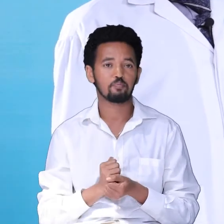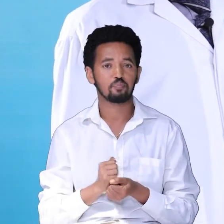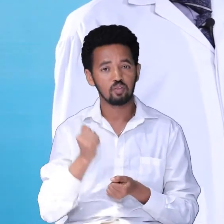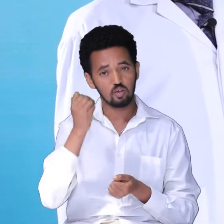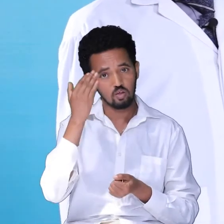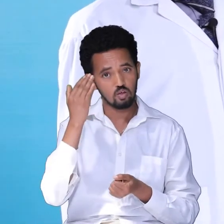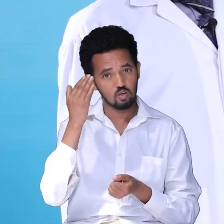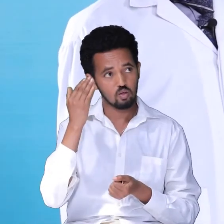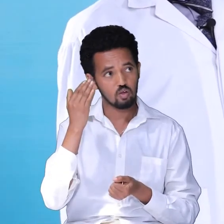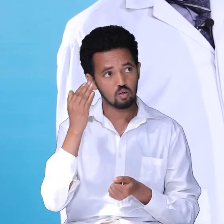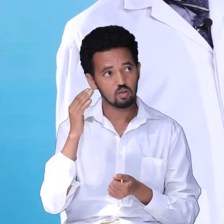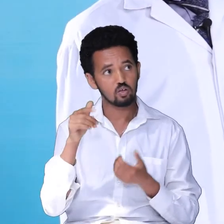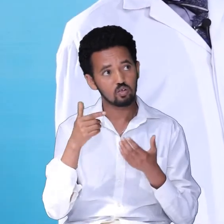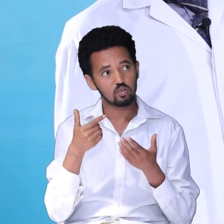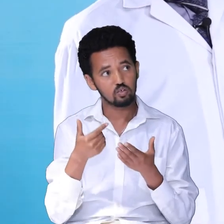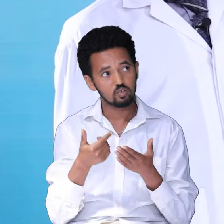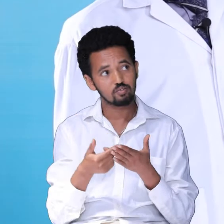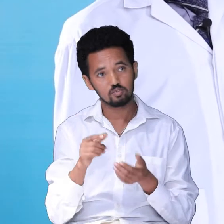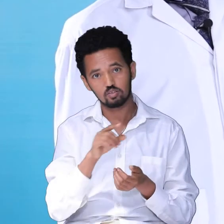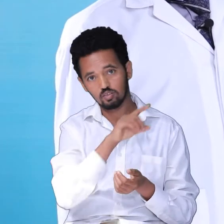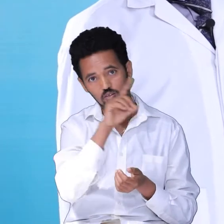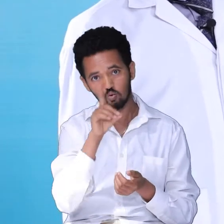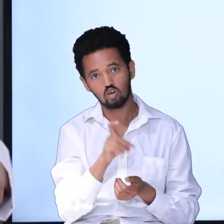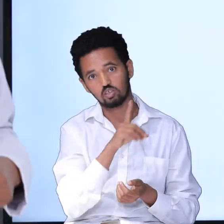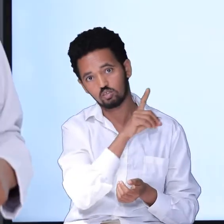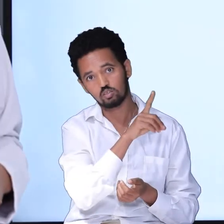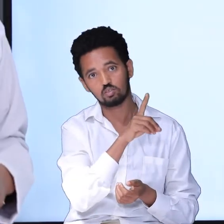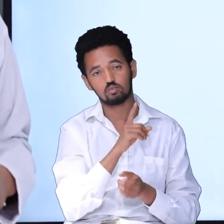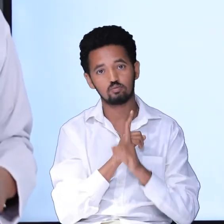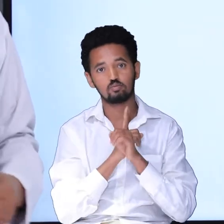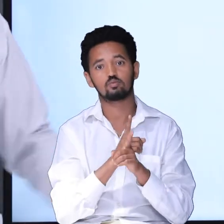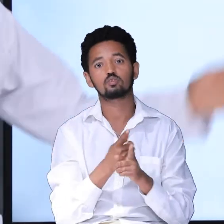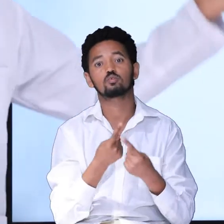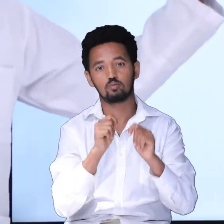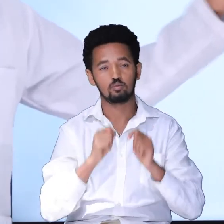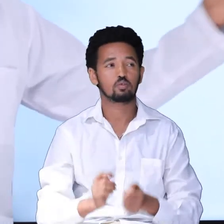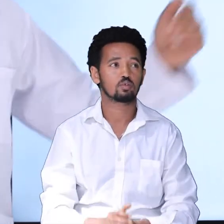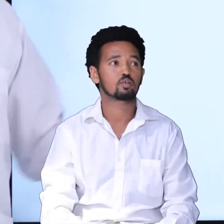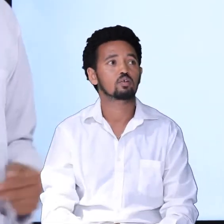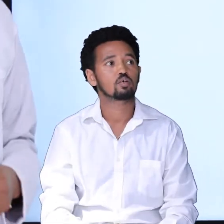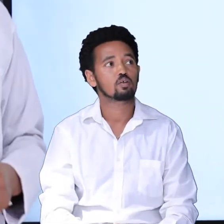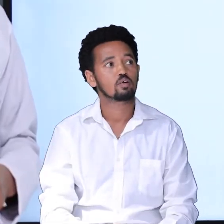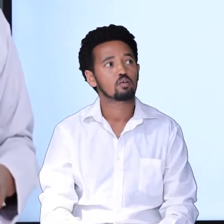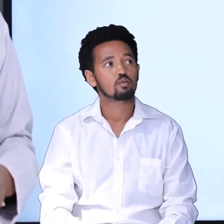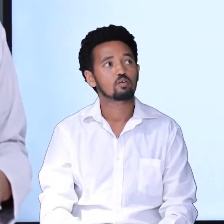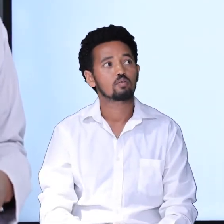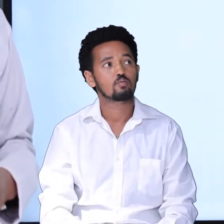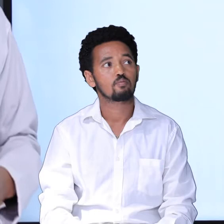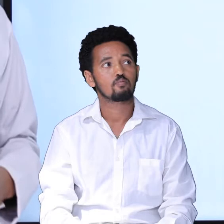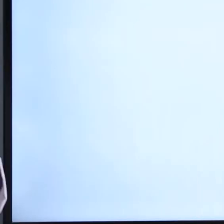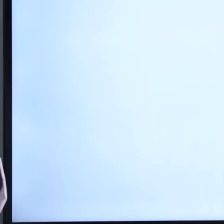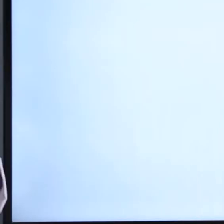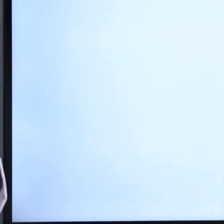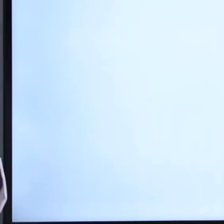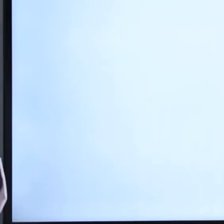What was the result of the Battle of Waterloo that took place on June 18, 1815,